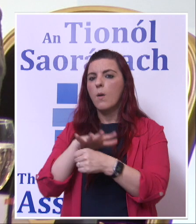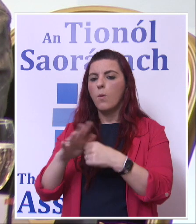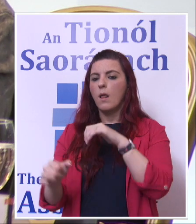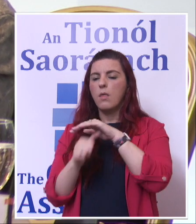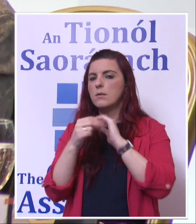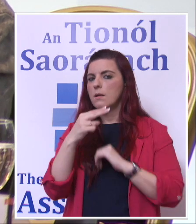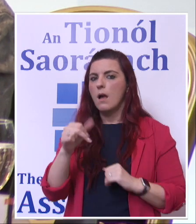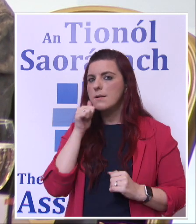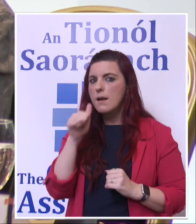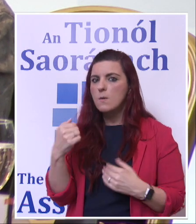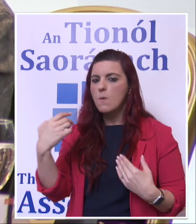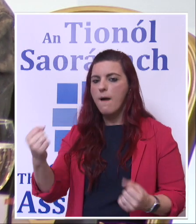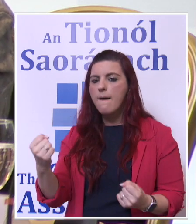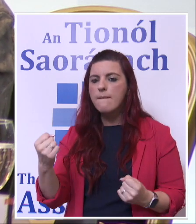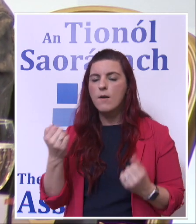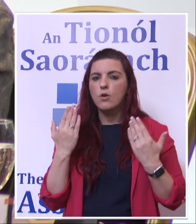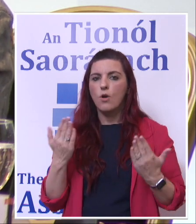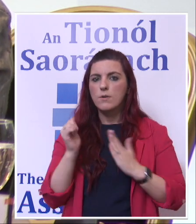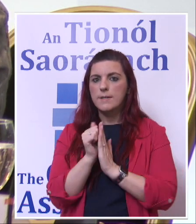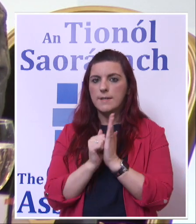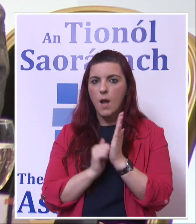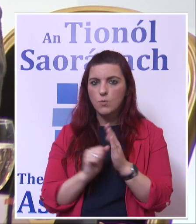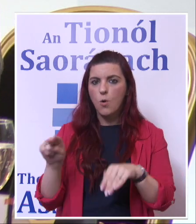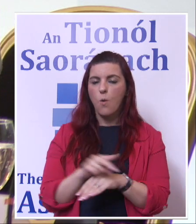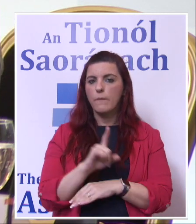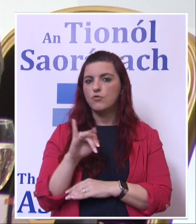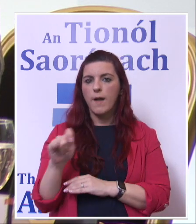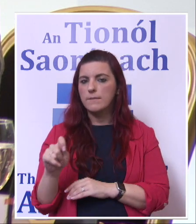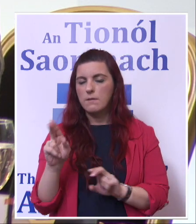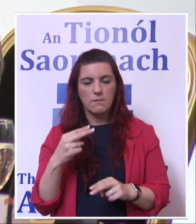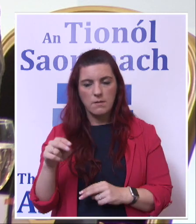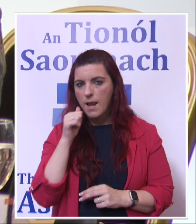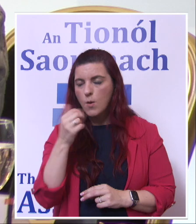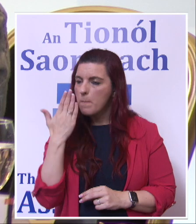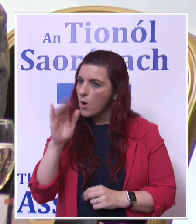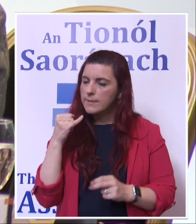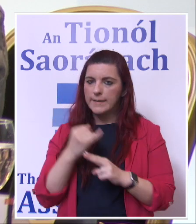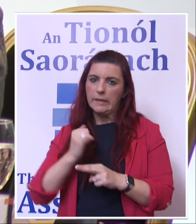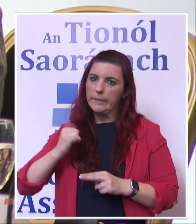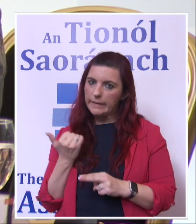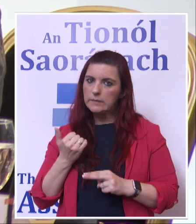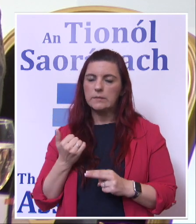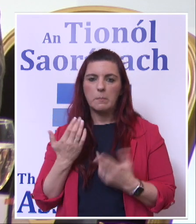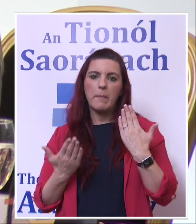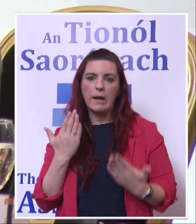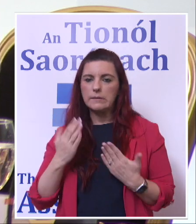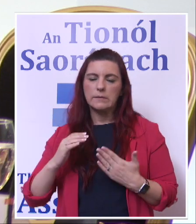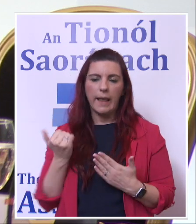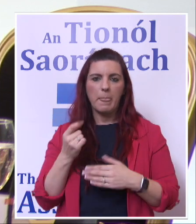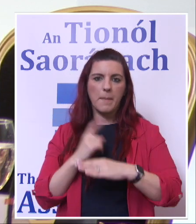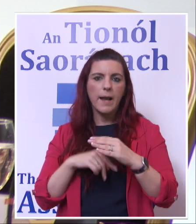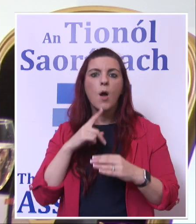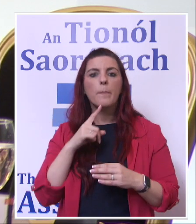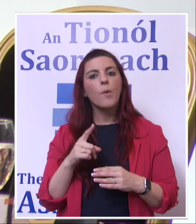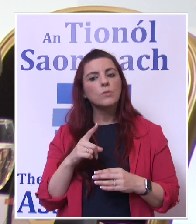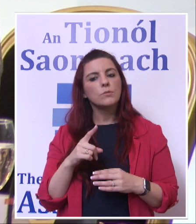allowed to have their current accounts overdrawn or whatever. They have to keep that in balance. And there's also